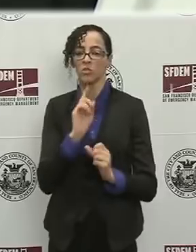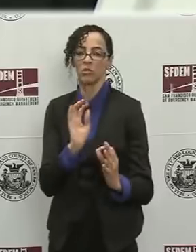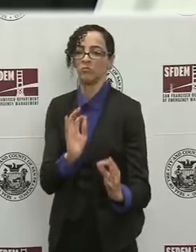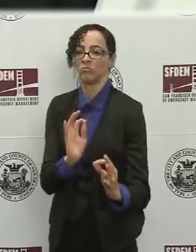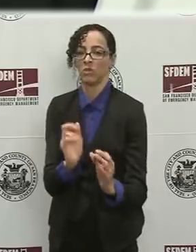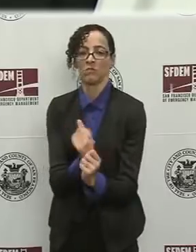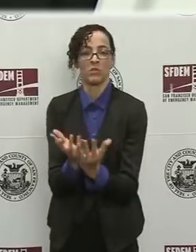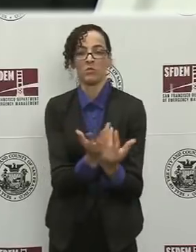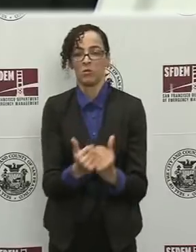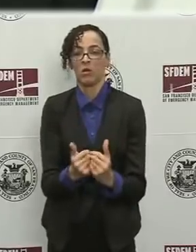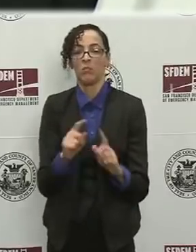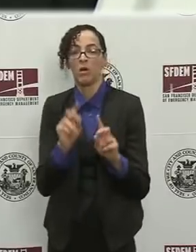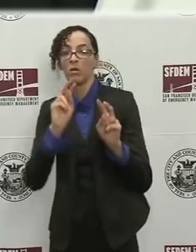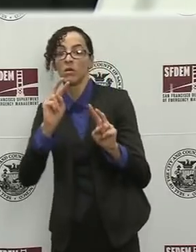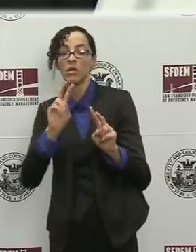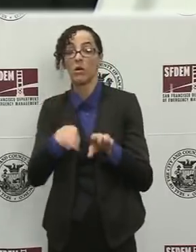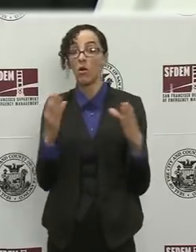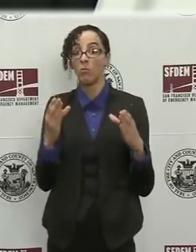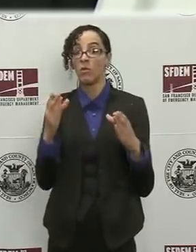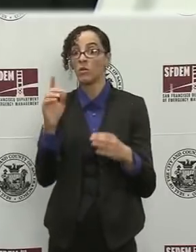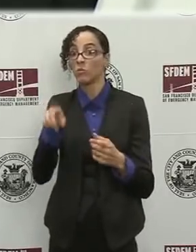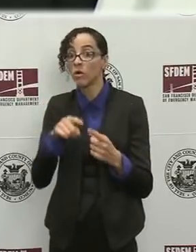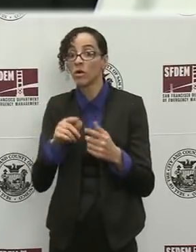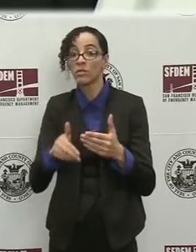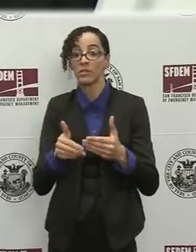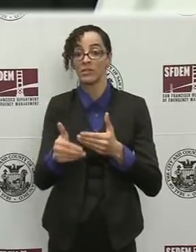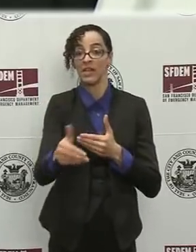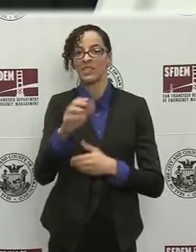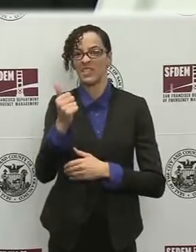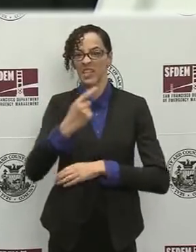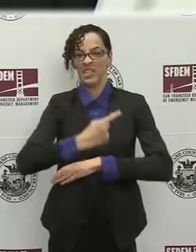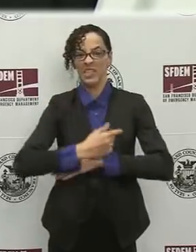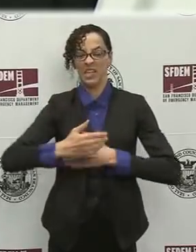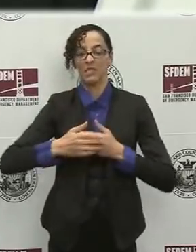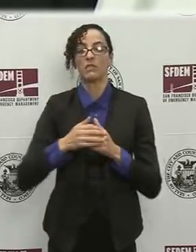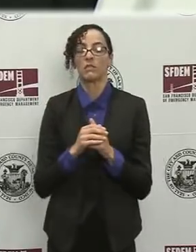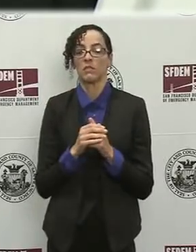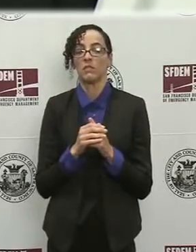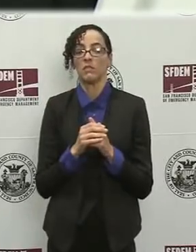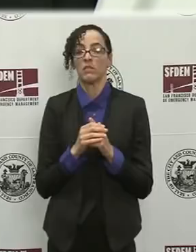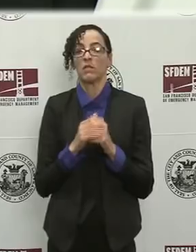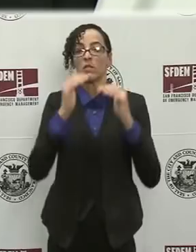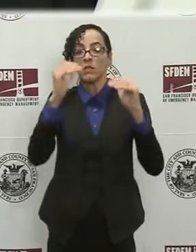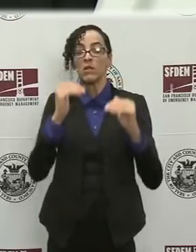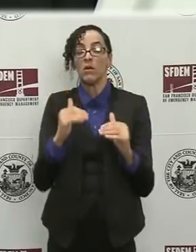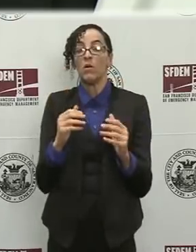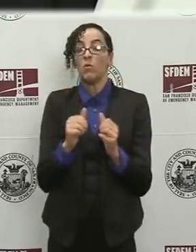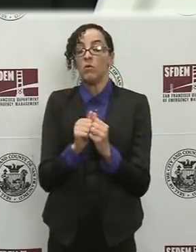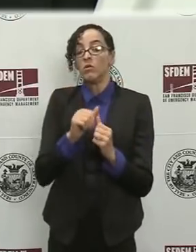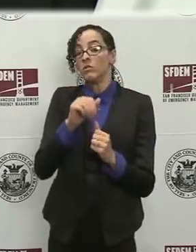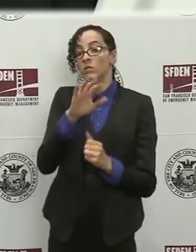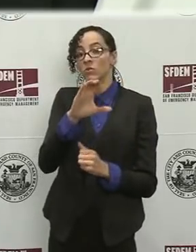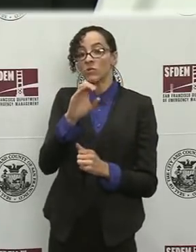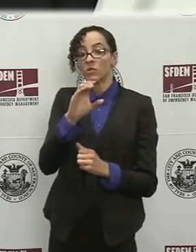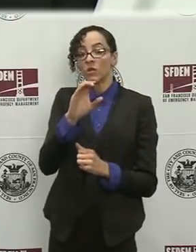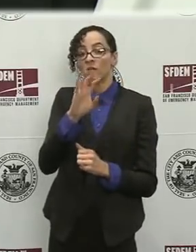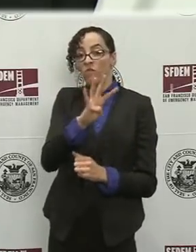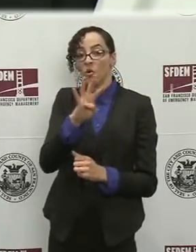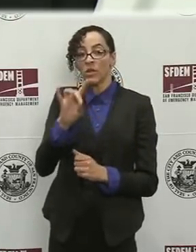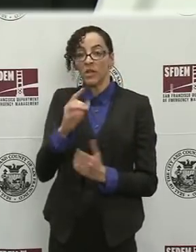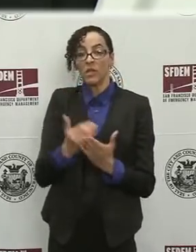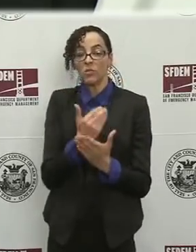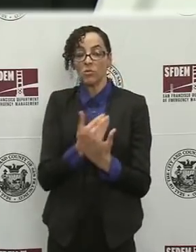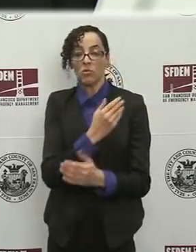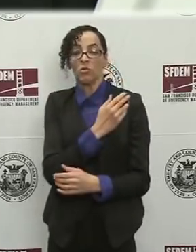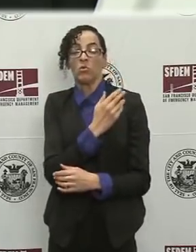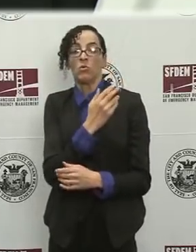10 days. Along with the 48 COVID-19 beds that opened at St. Francis Hospital